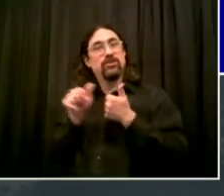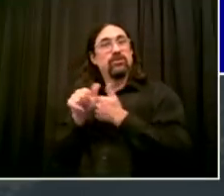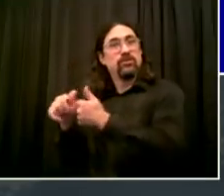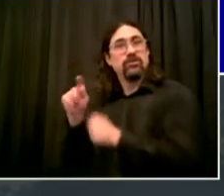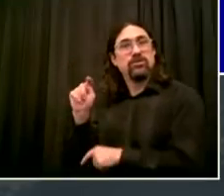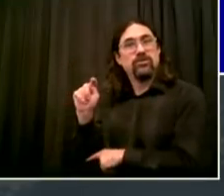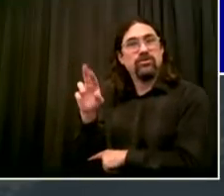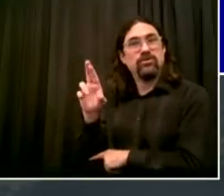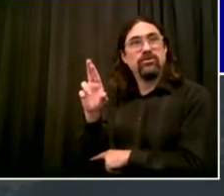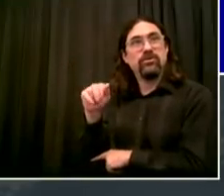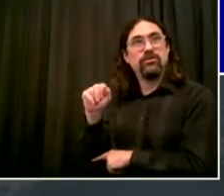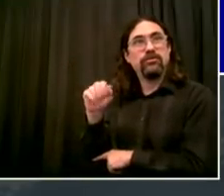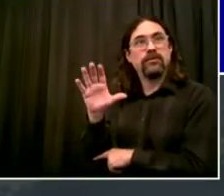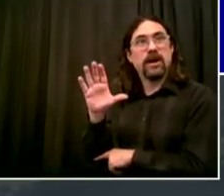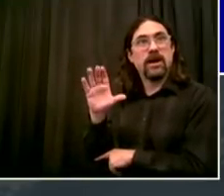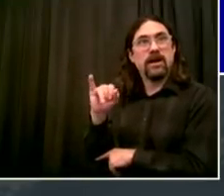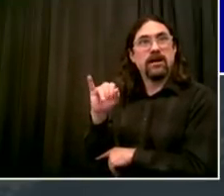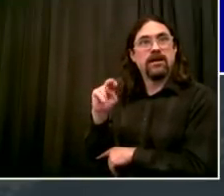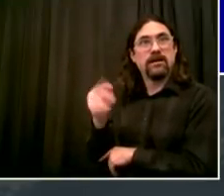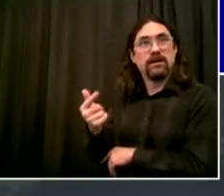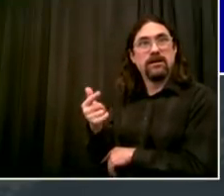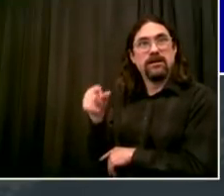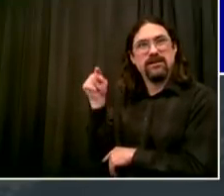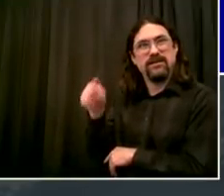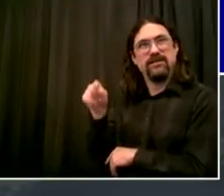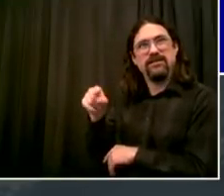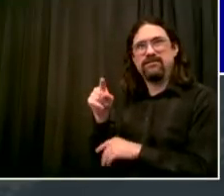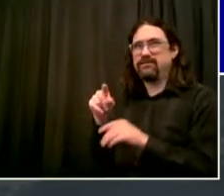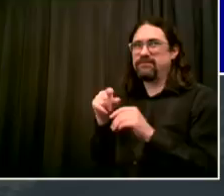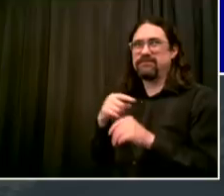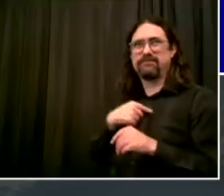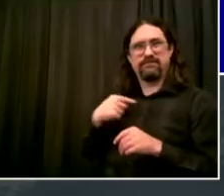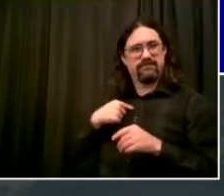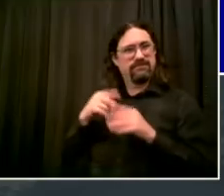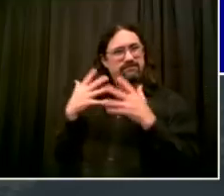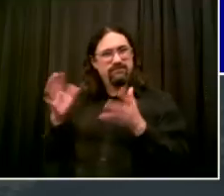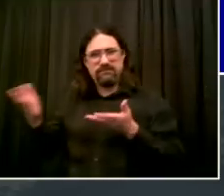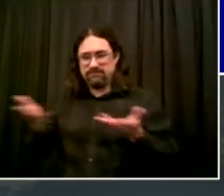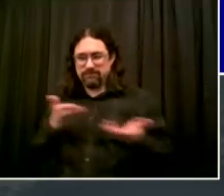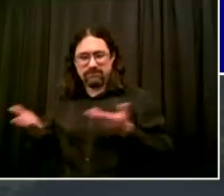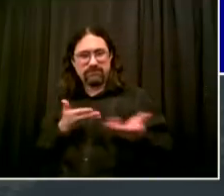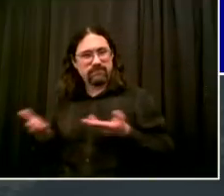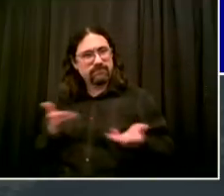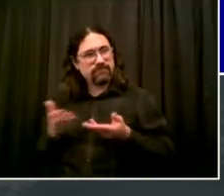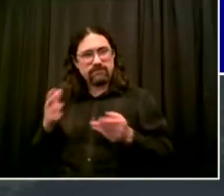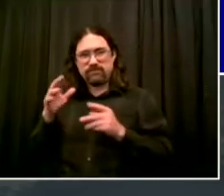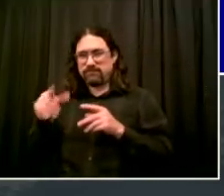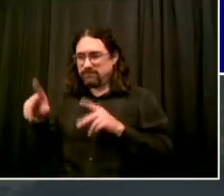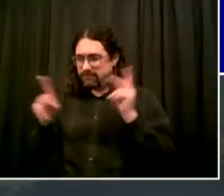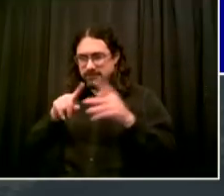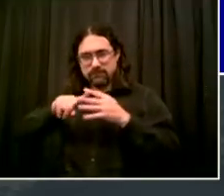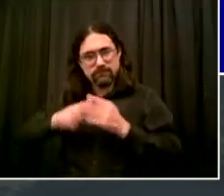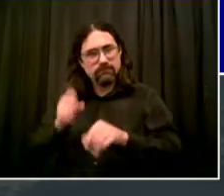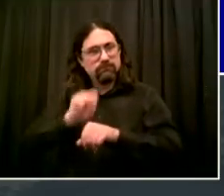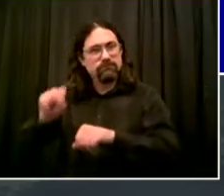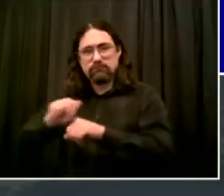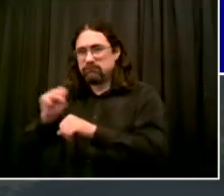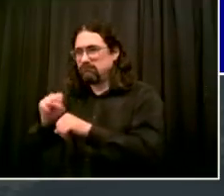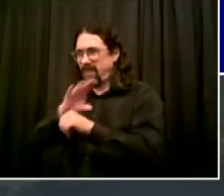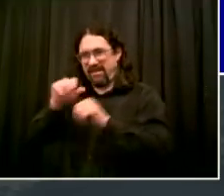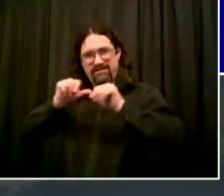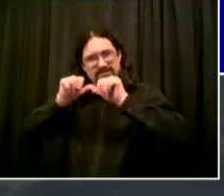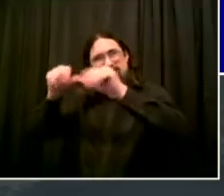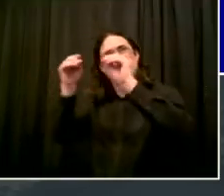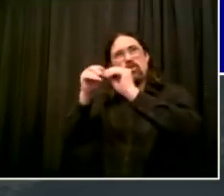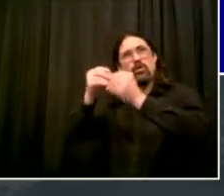this country right here. You heard earlier with our colleagues from the Crisis Management System Cure Violence Movement that in